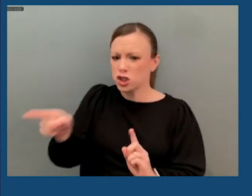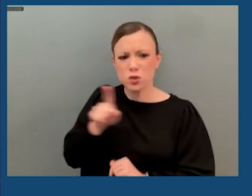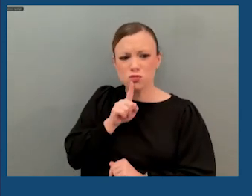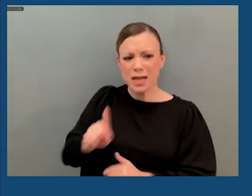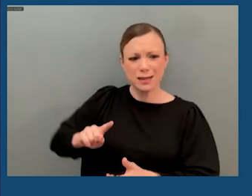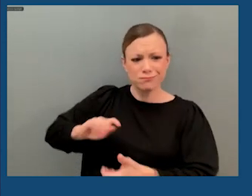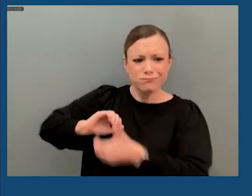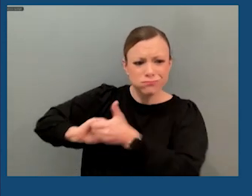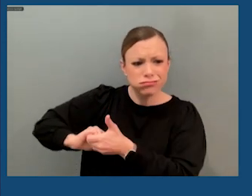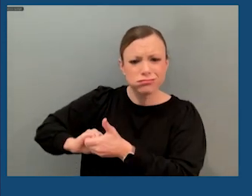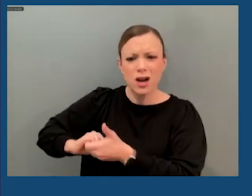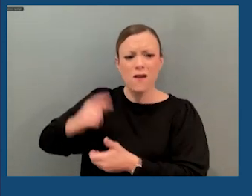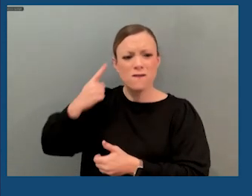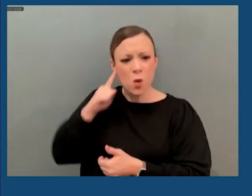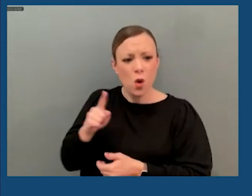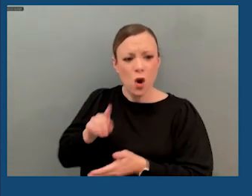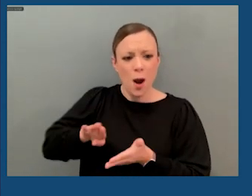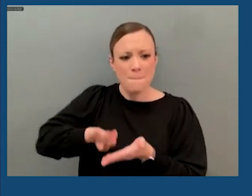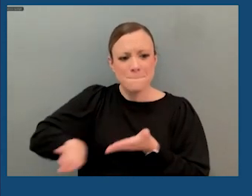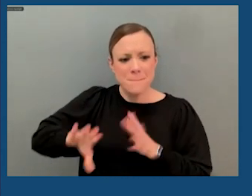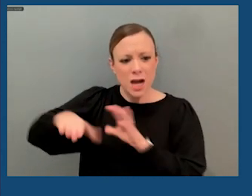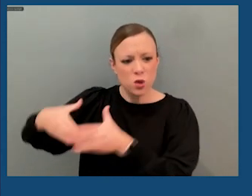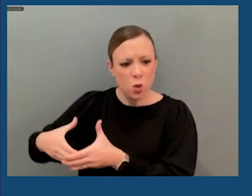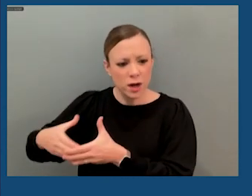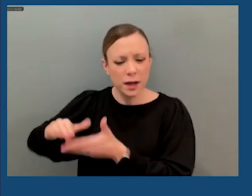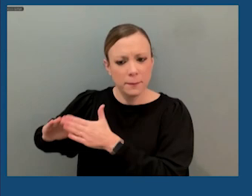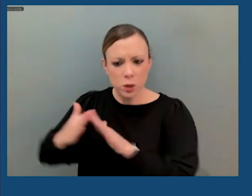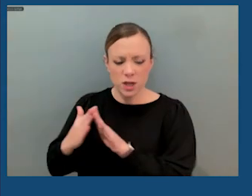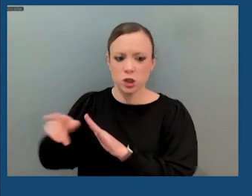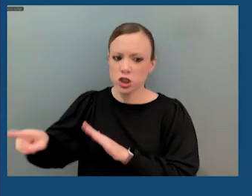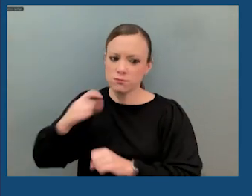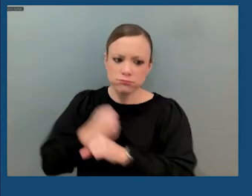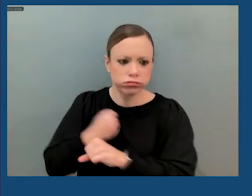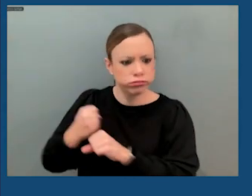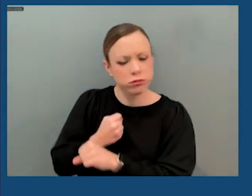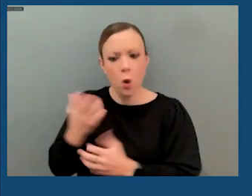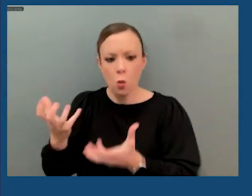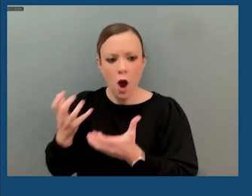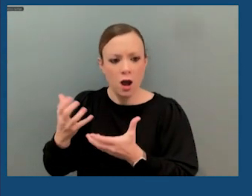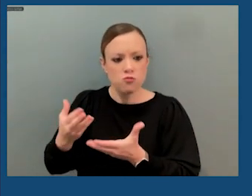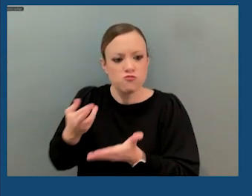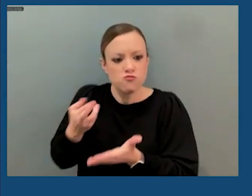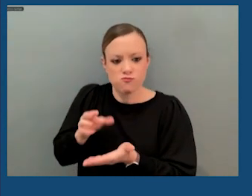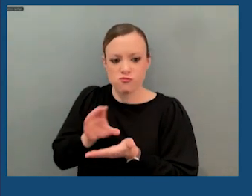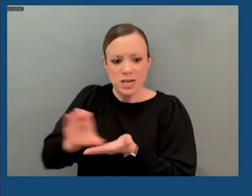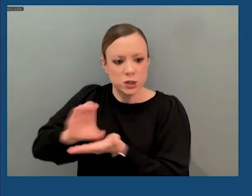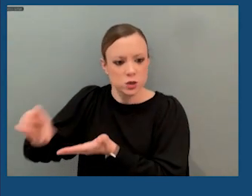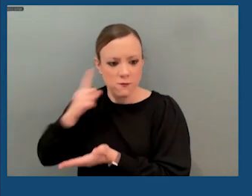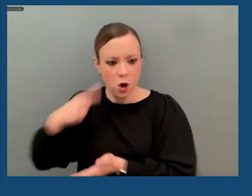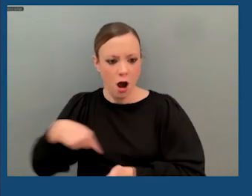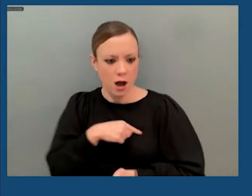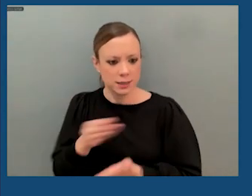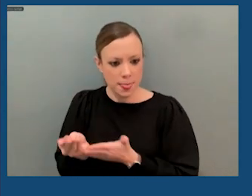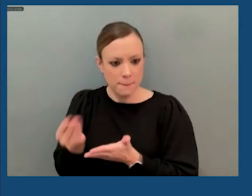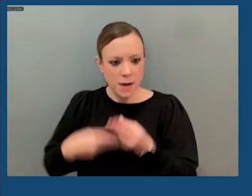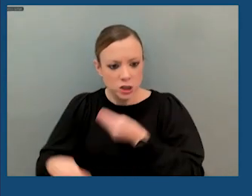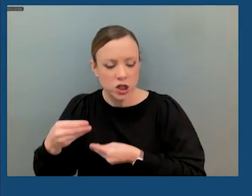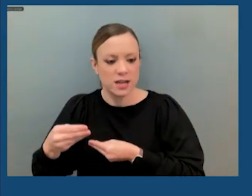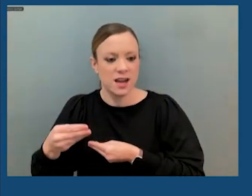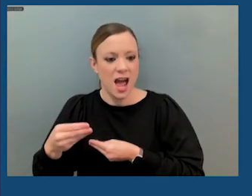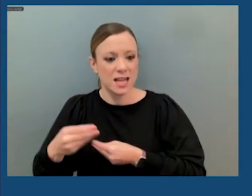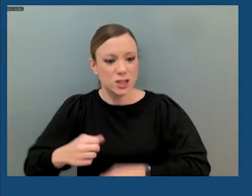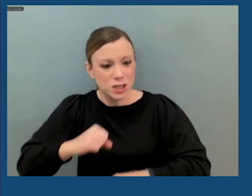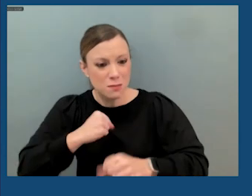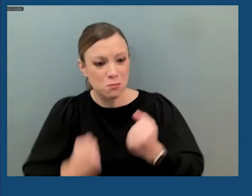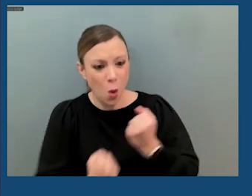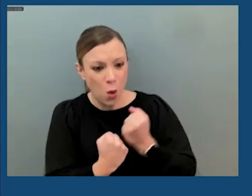so hard to get resources for us in the budget and now to support us in legislation to better protect and support